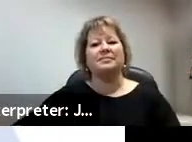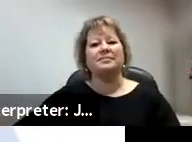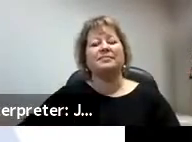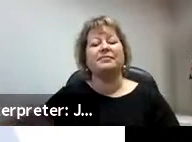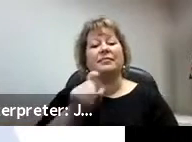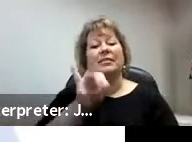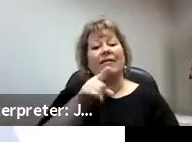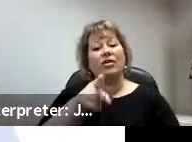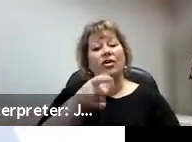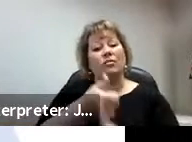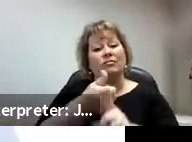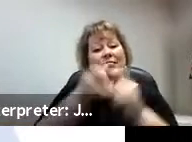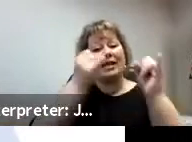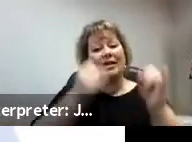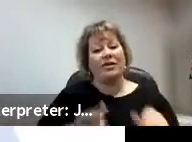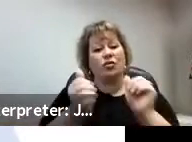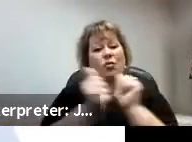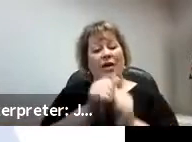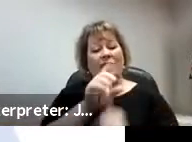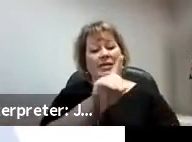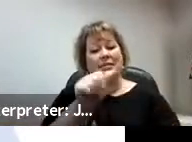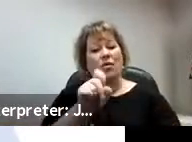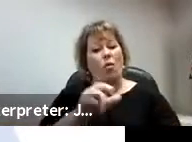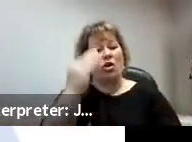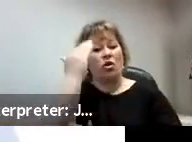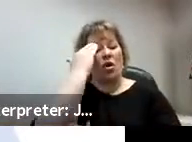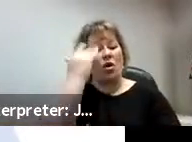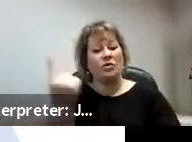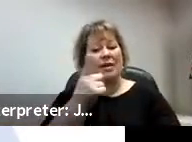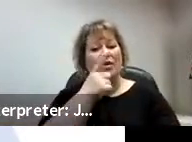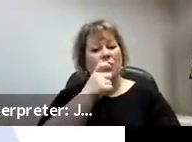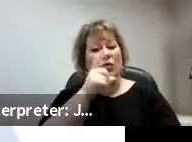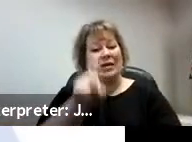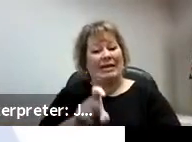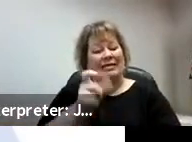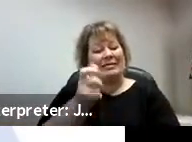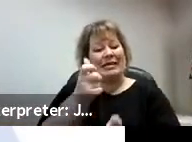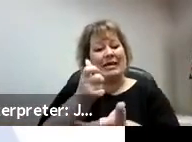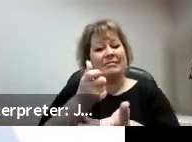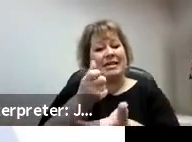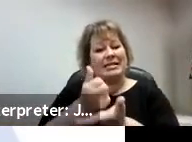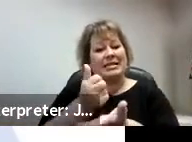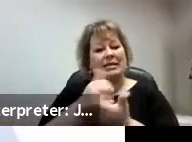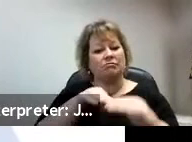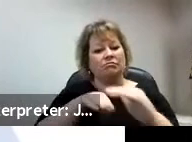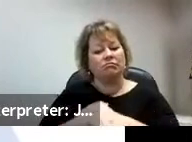are an individual with a disability or know of someone who needs assistance accessing the